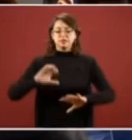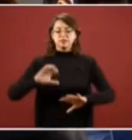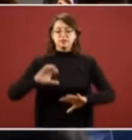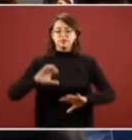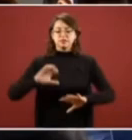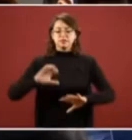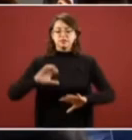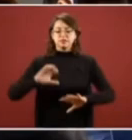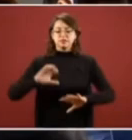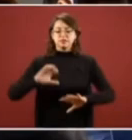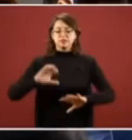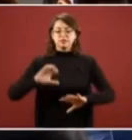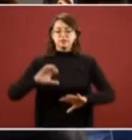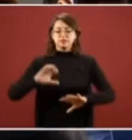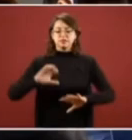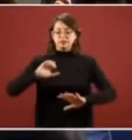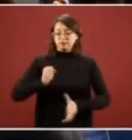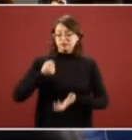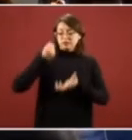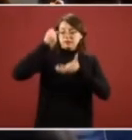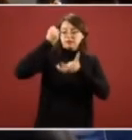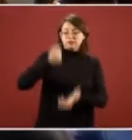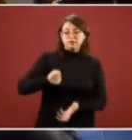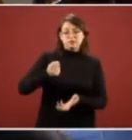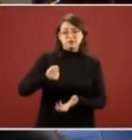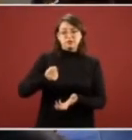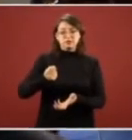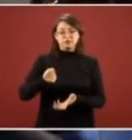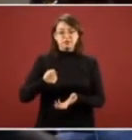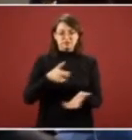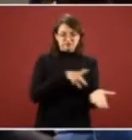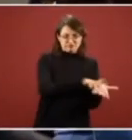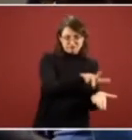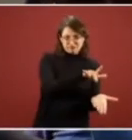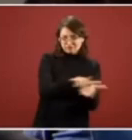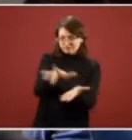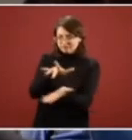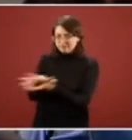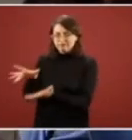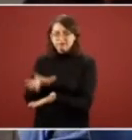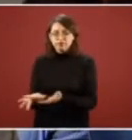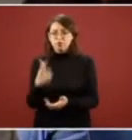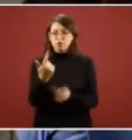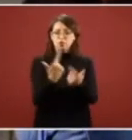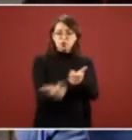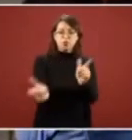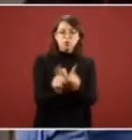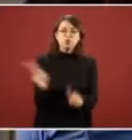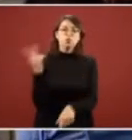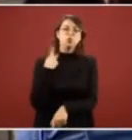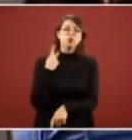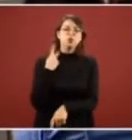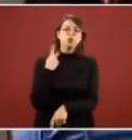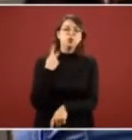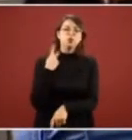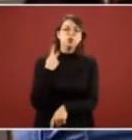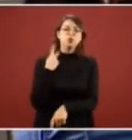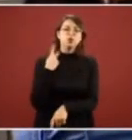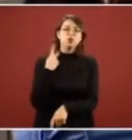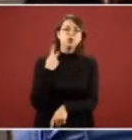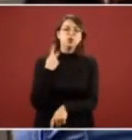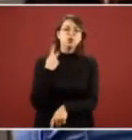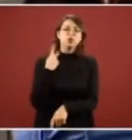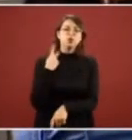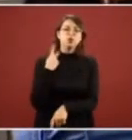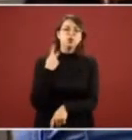and that they not utilize the budget para favorecer a partidos o candidatos, to